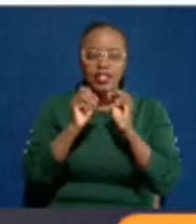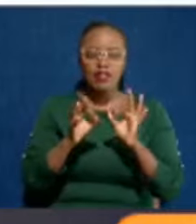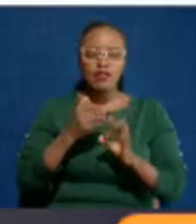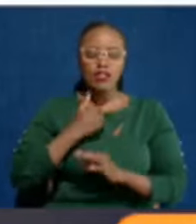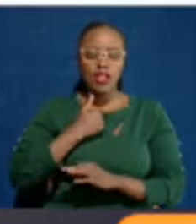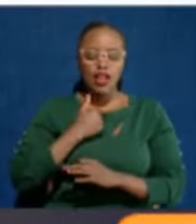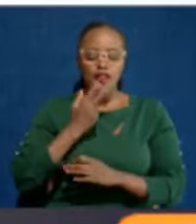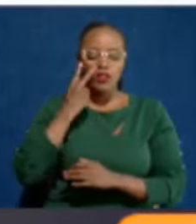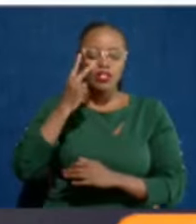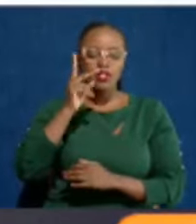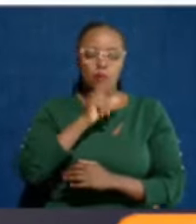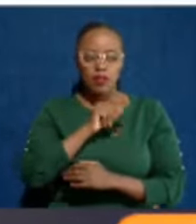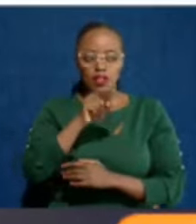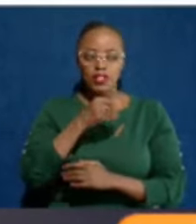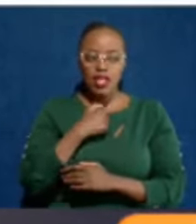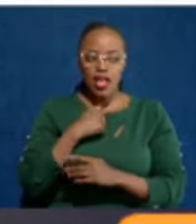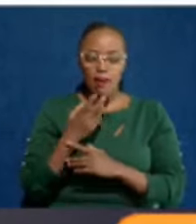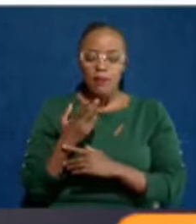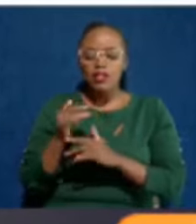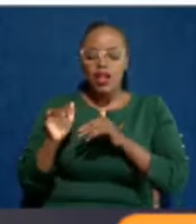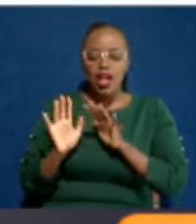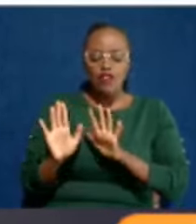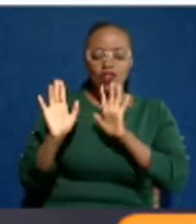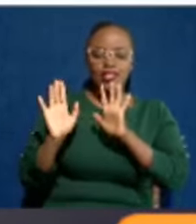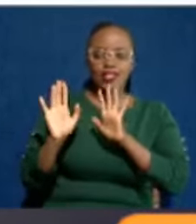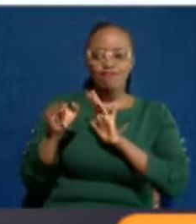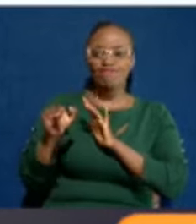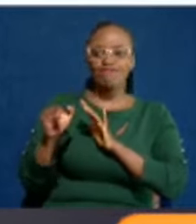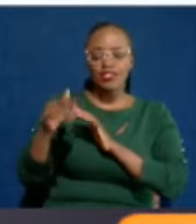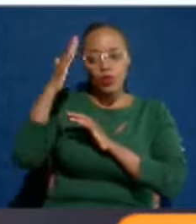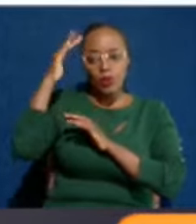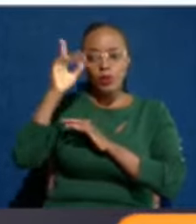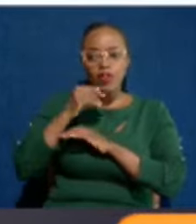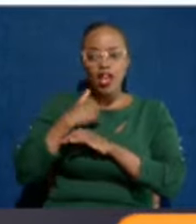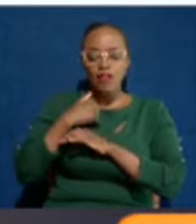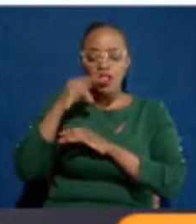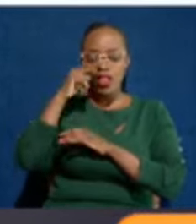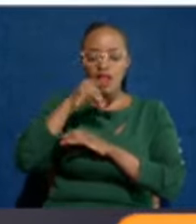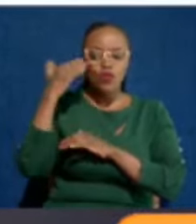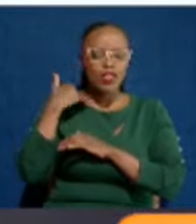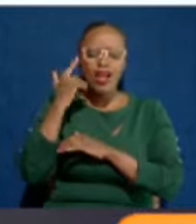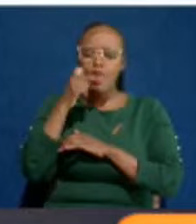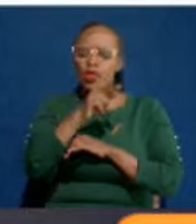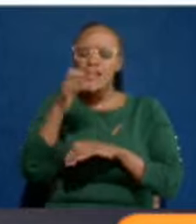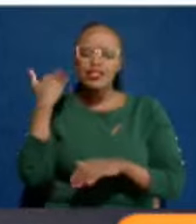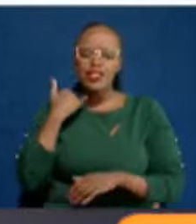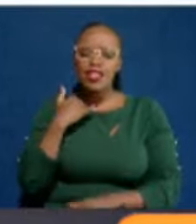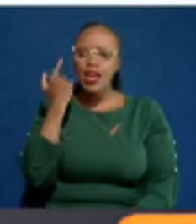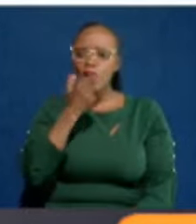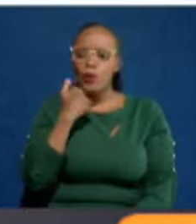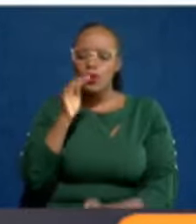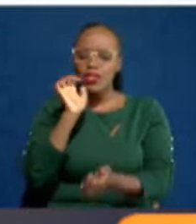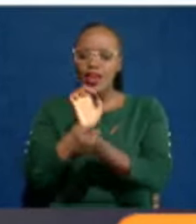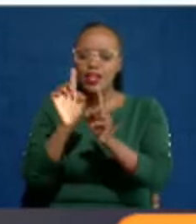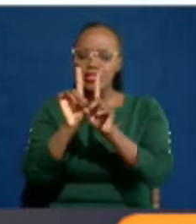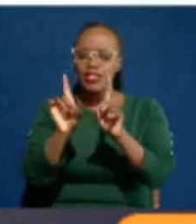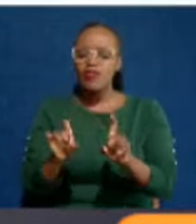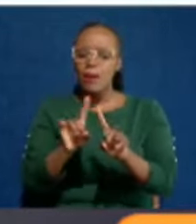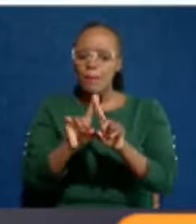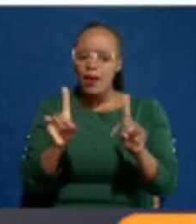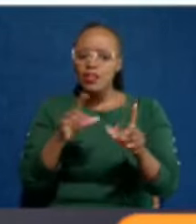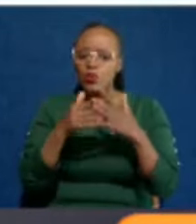Have you noticed that has been the refrain? We know there's going to be infiltration by goons. Who are these goons that they ever arrest? Mm-hmm. Instead,